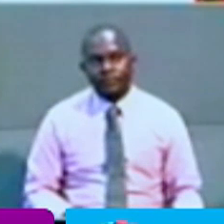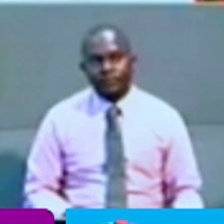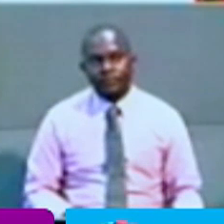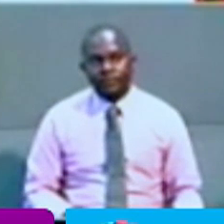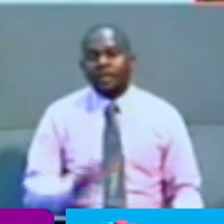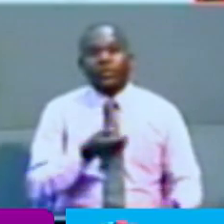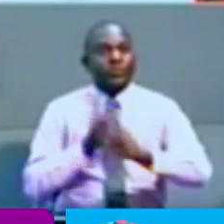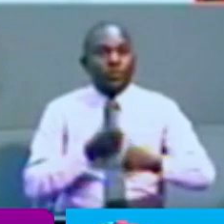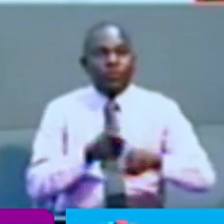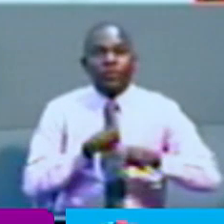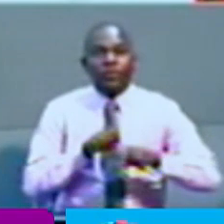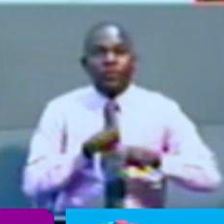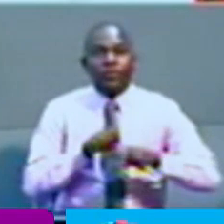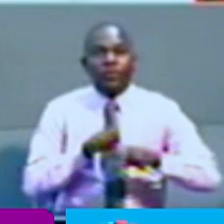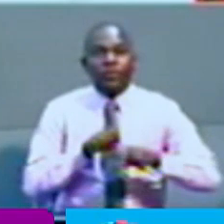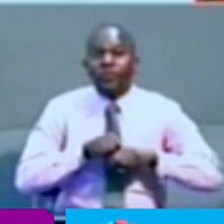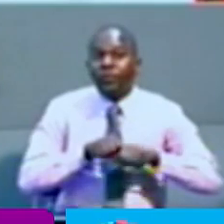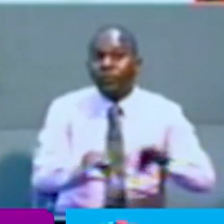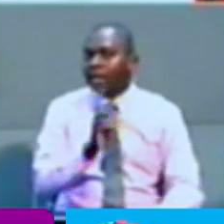Don't accuse the virus, no, please.